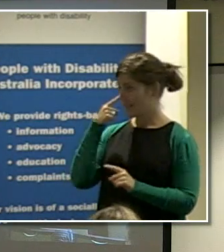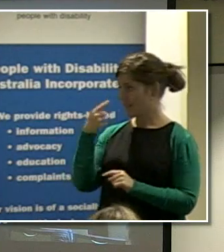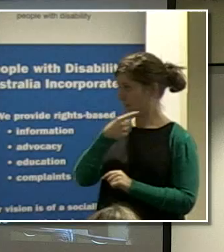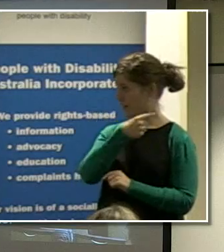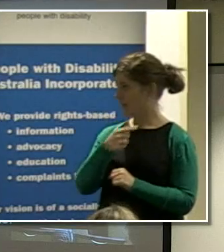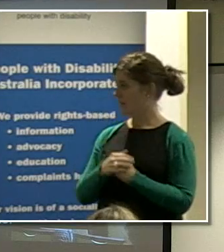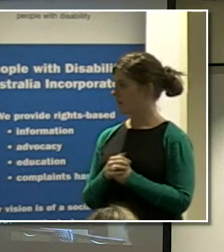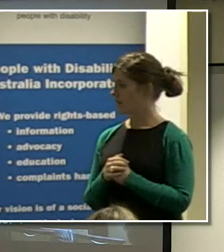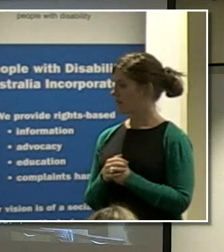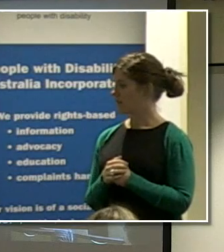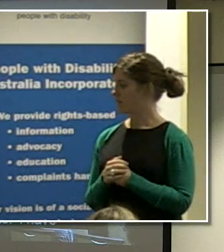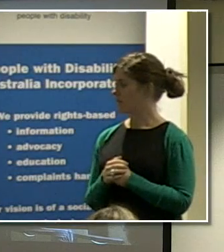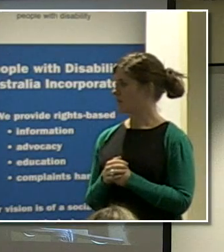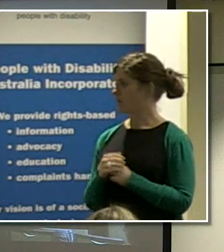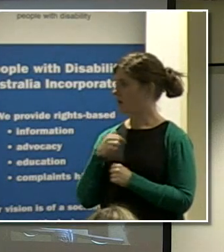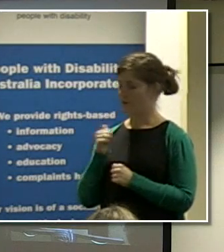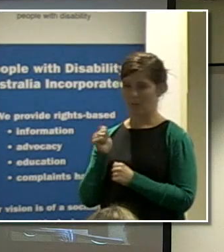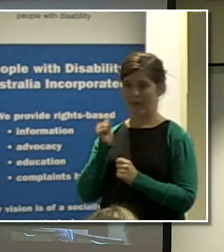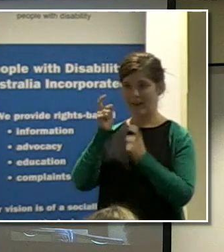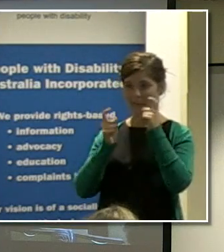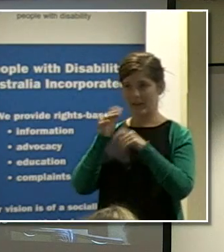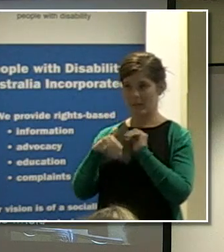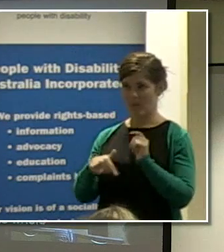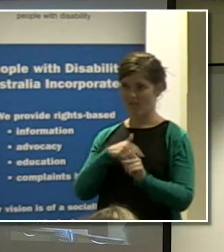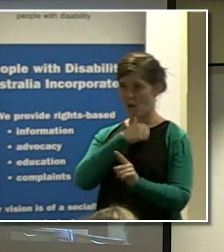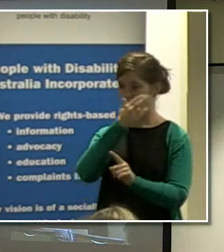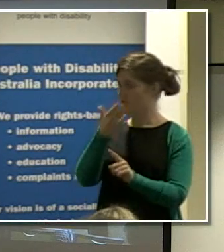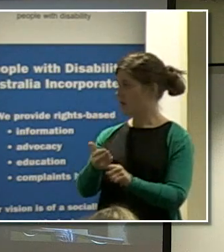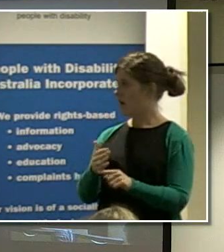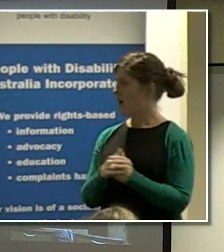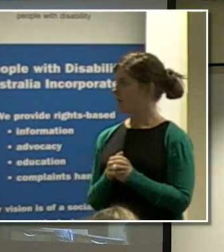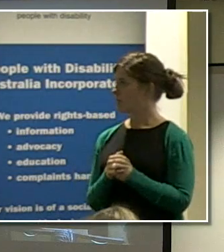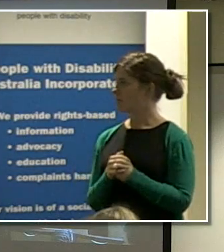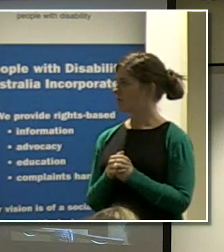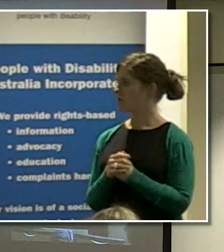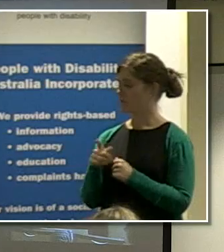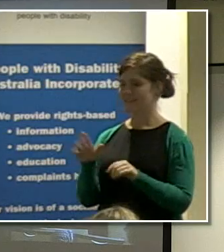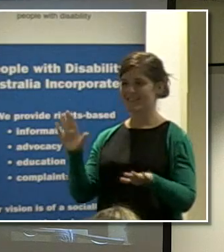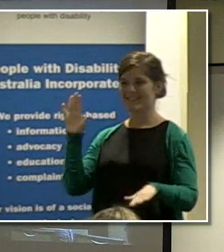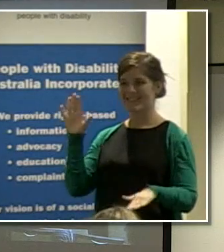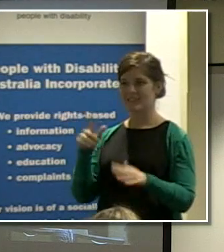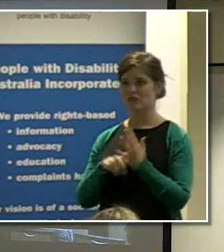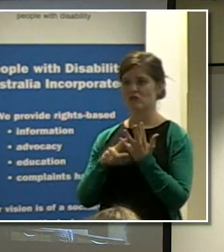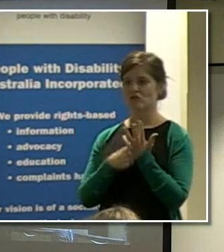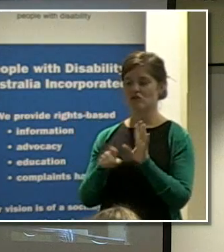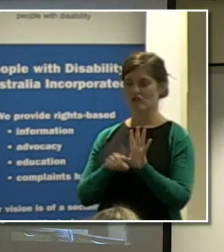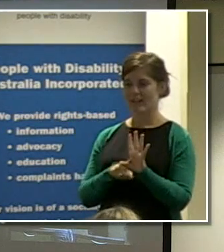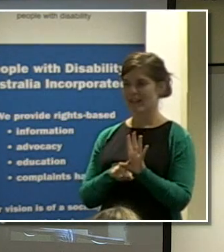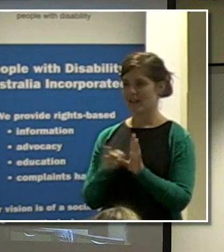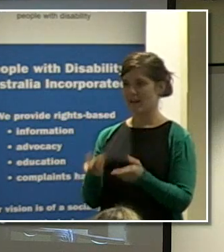I've been thinking about this whole thing for a long time. The citizens' jury gave me